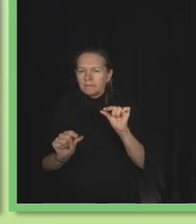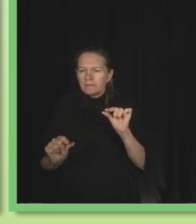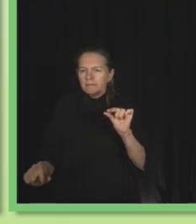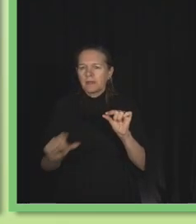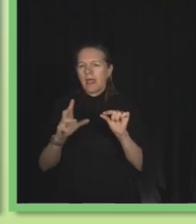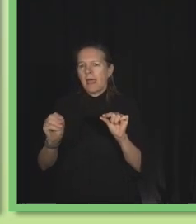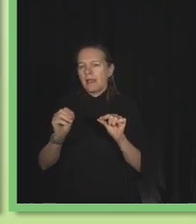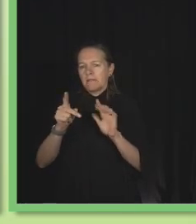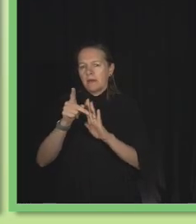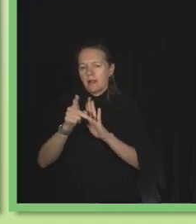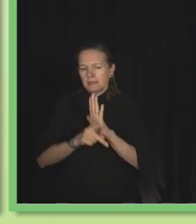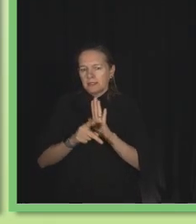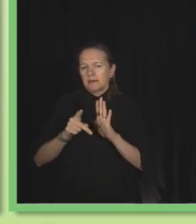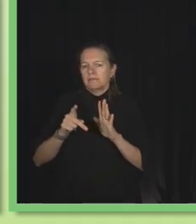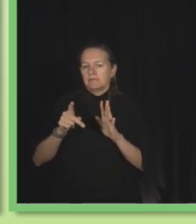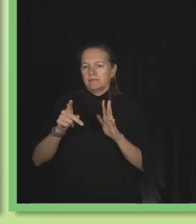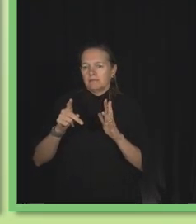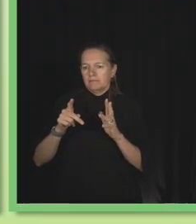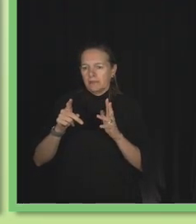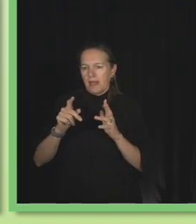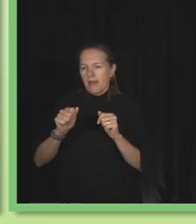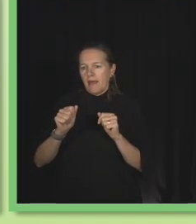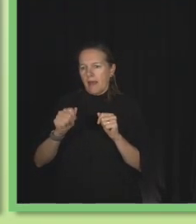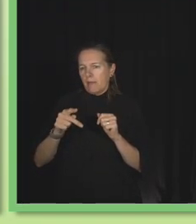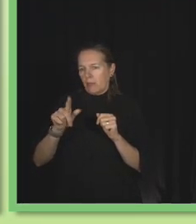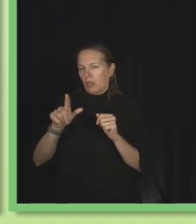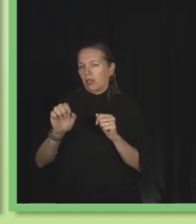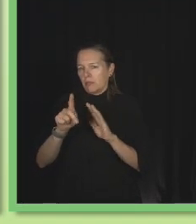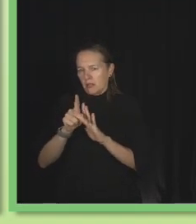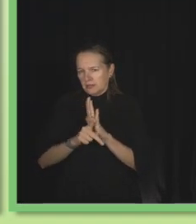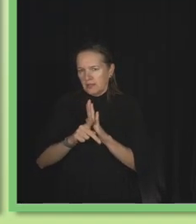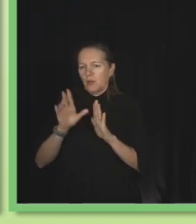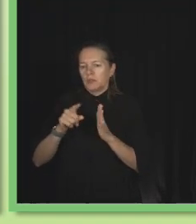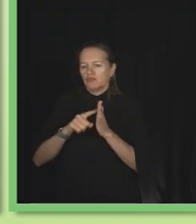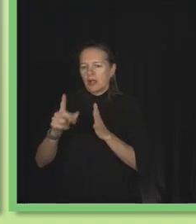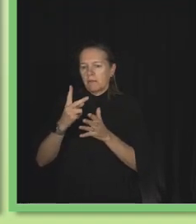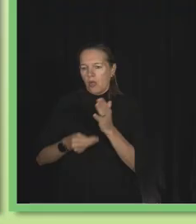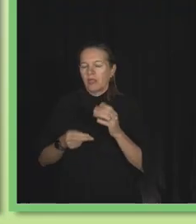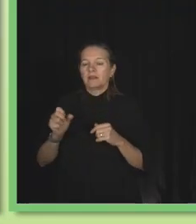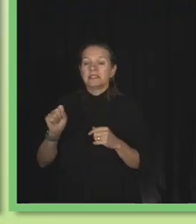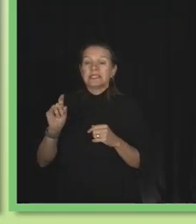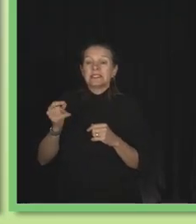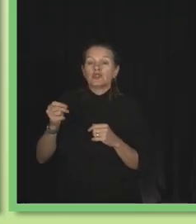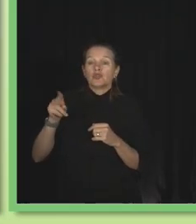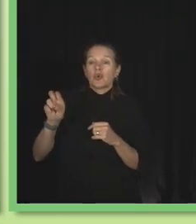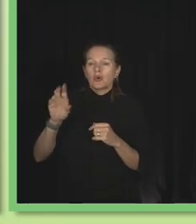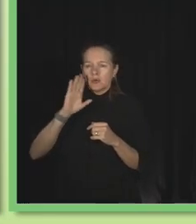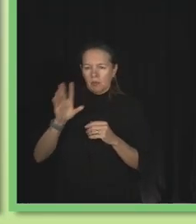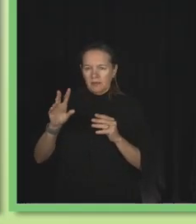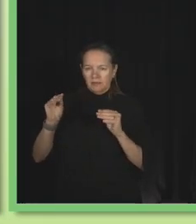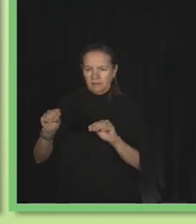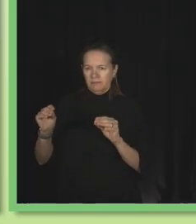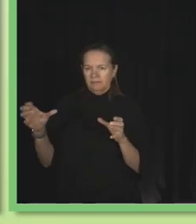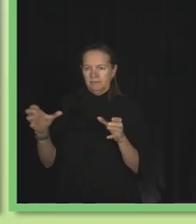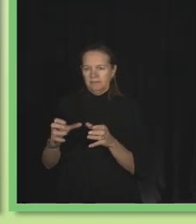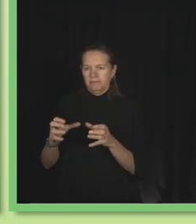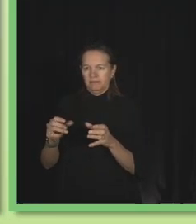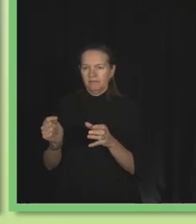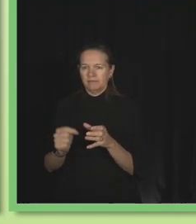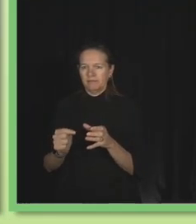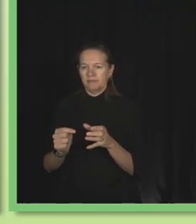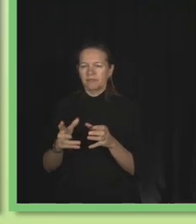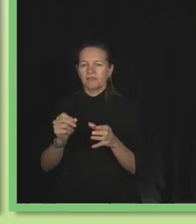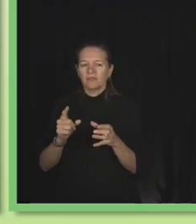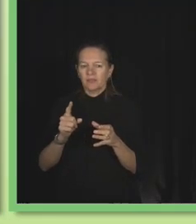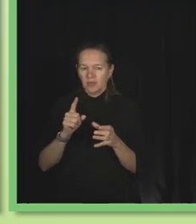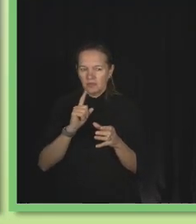policy. And we'll check both attestations. Now let's add some signing to your images with Sigstore. And we